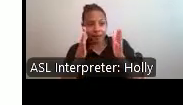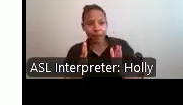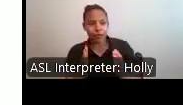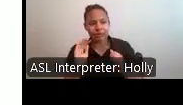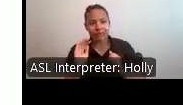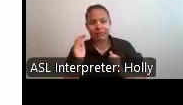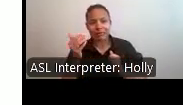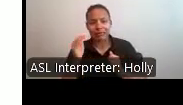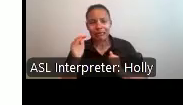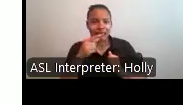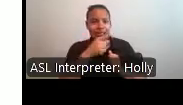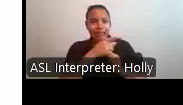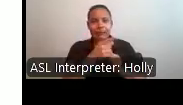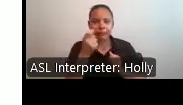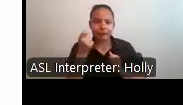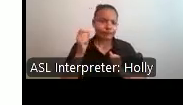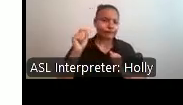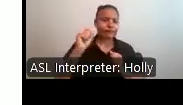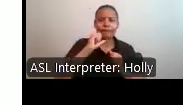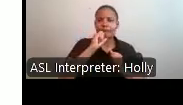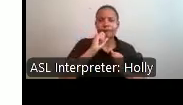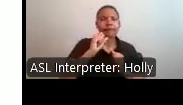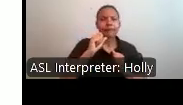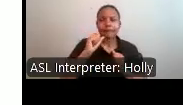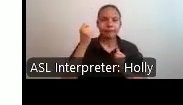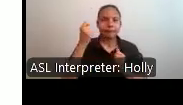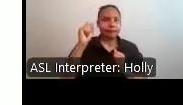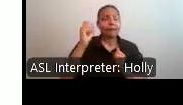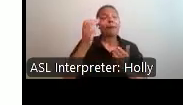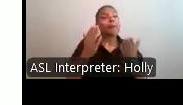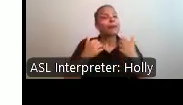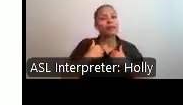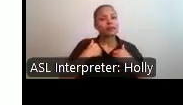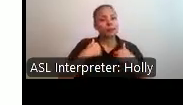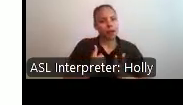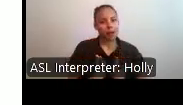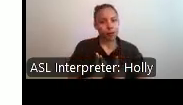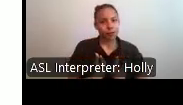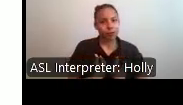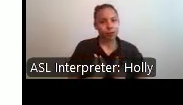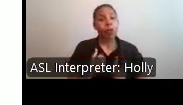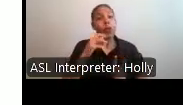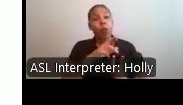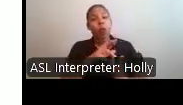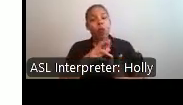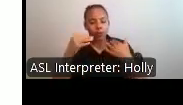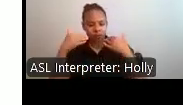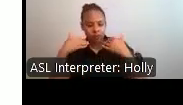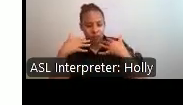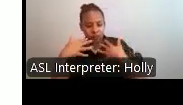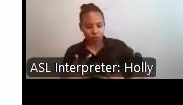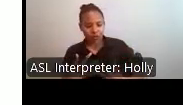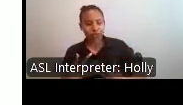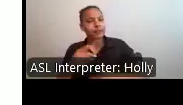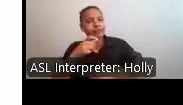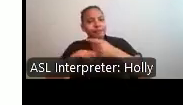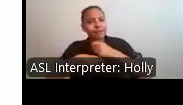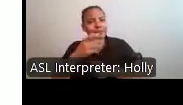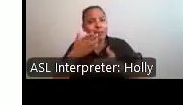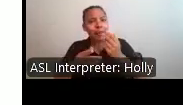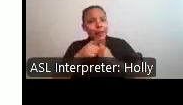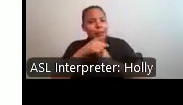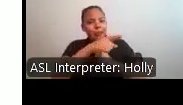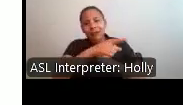like disinterest may be depression. And by viewing behavior through a mental health informed lens, we can